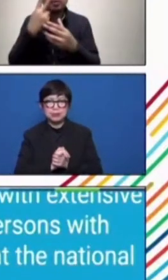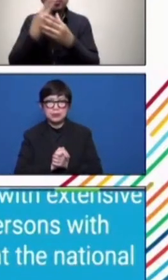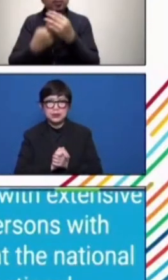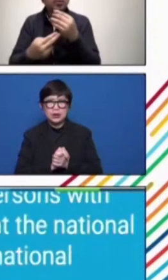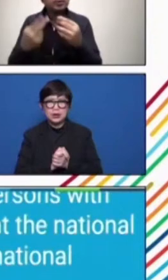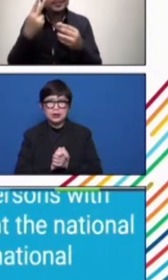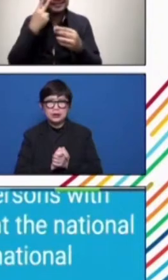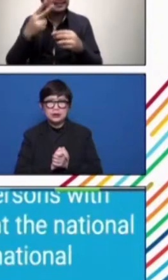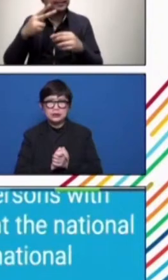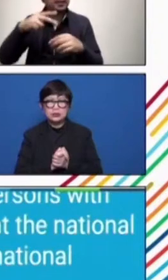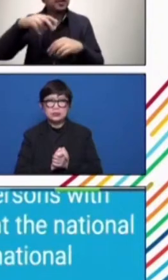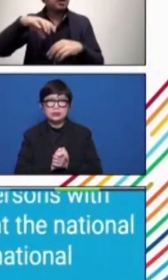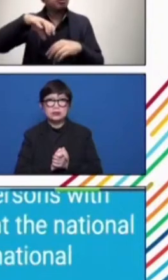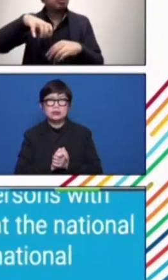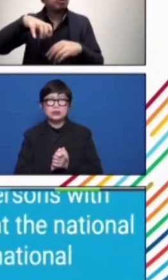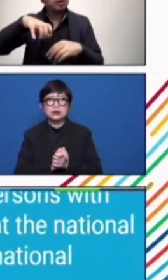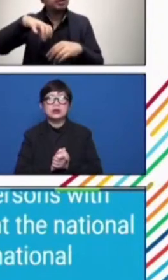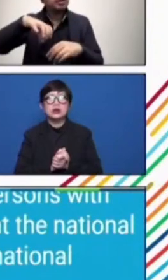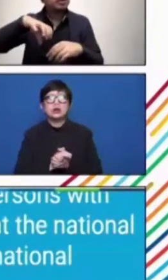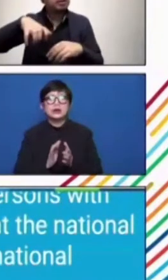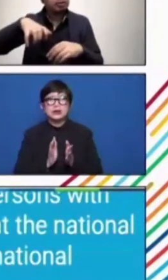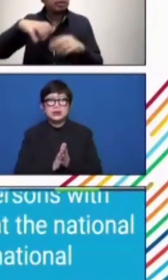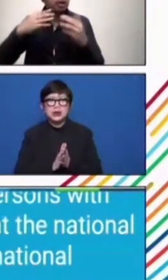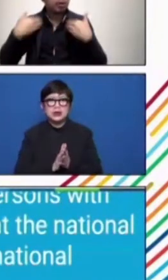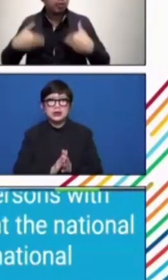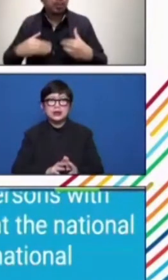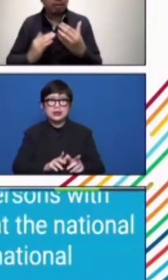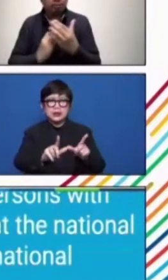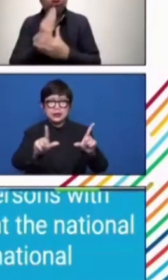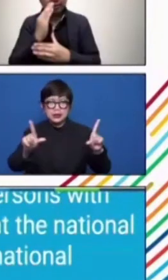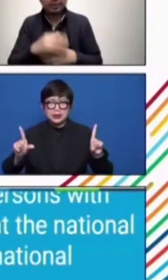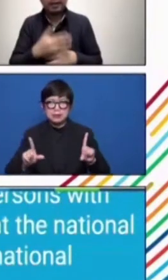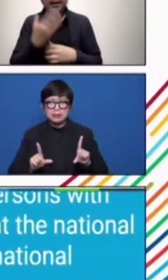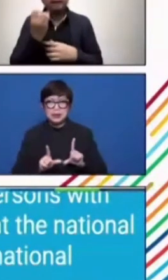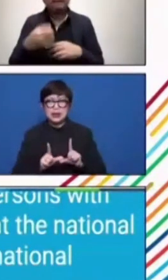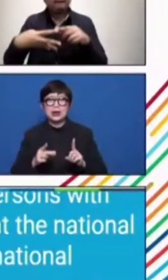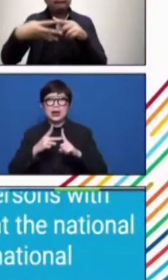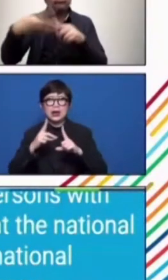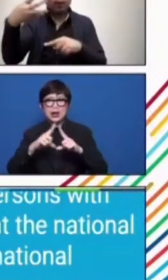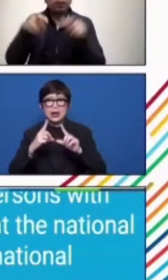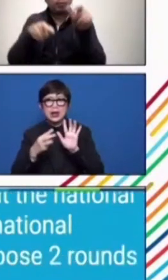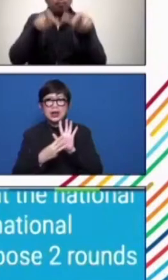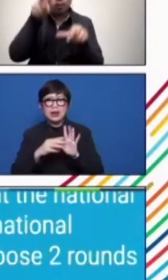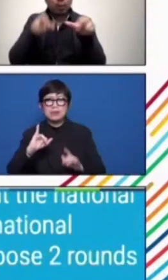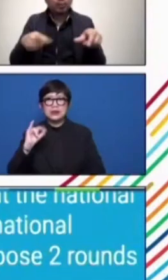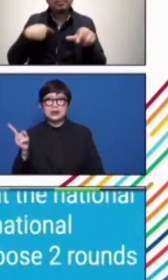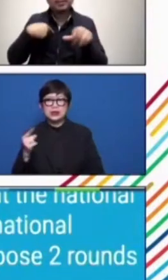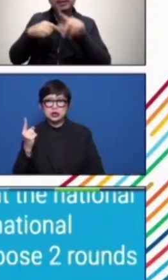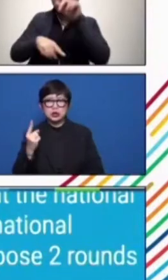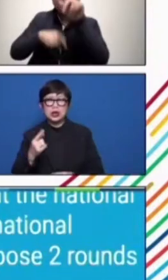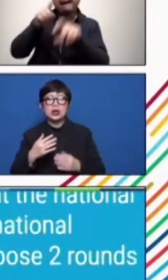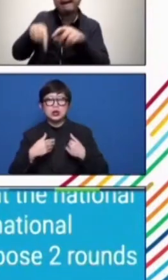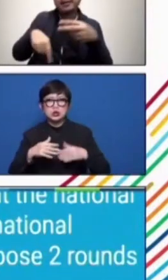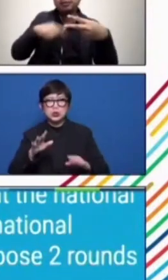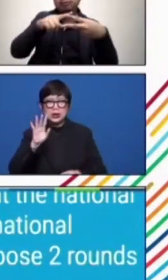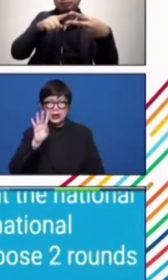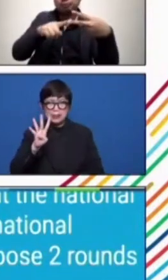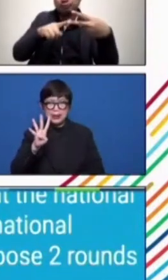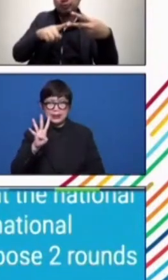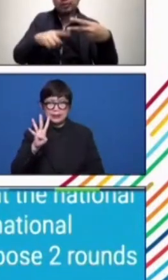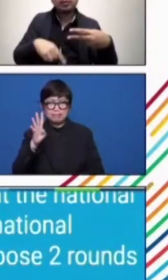institutions we have four panelists to whom I will pose two rounds of questions each and to each of these questions